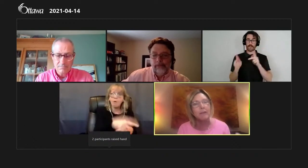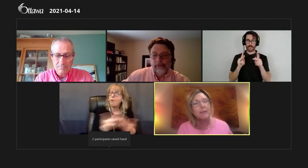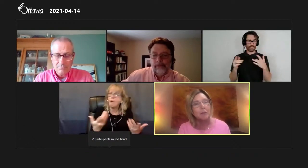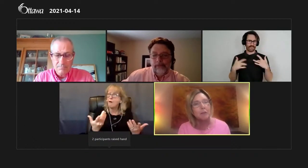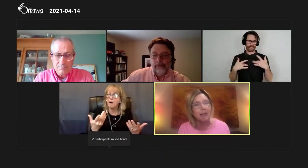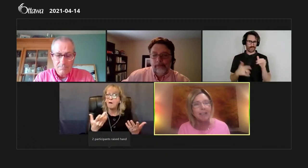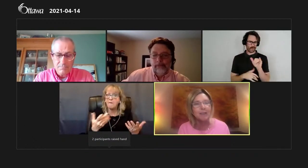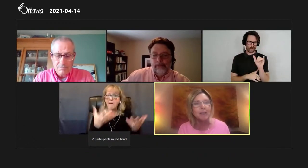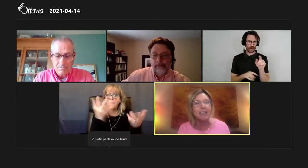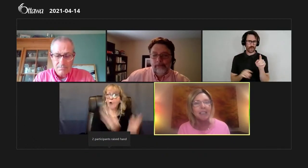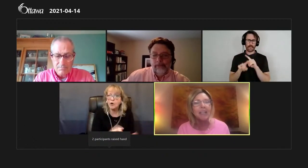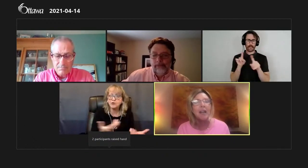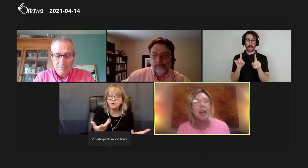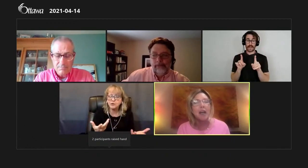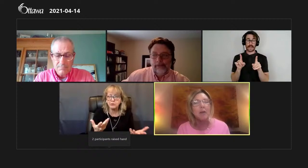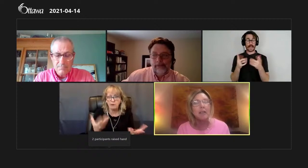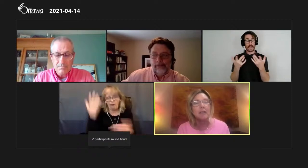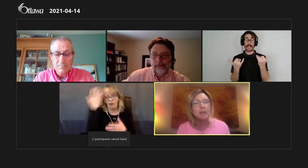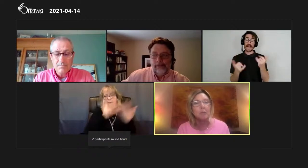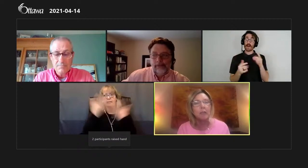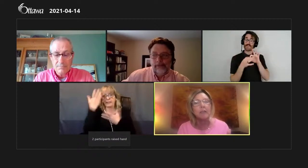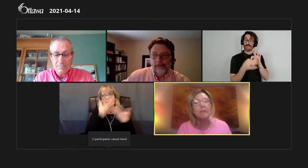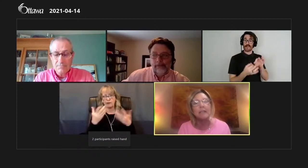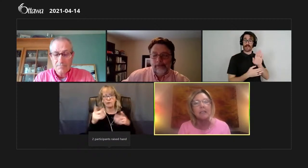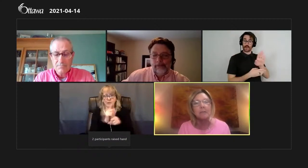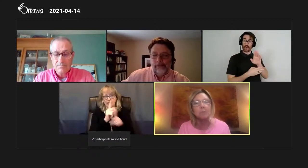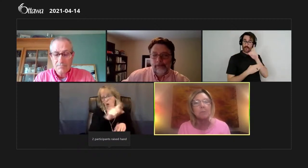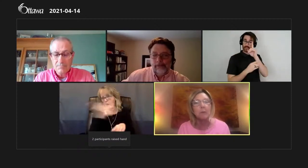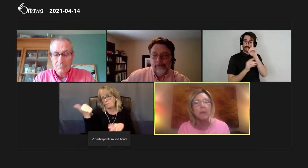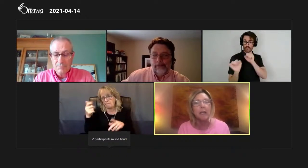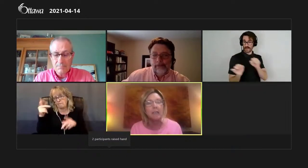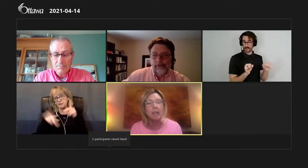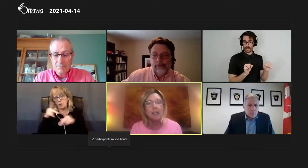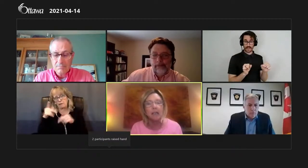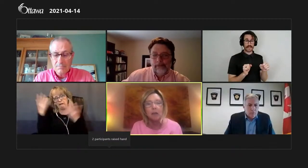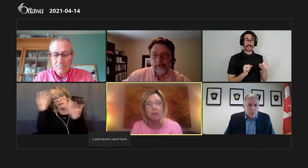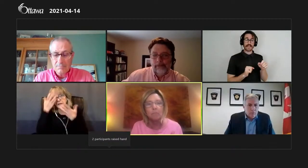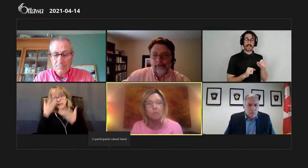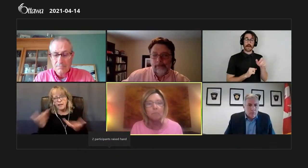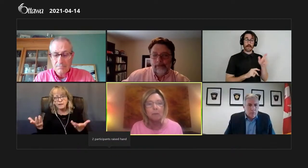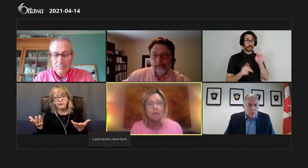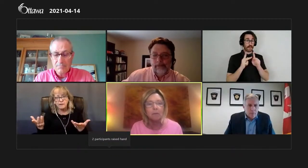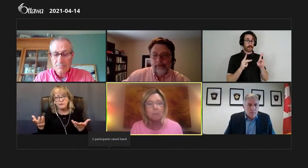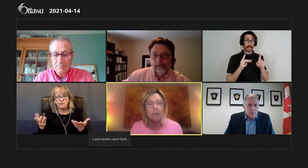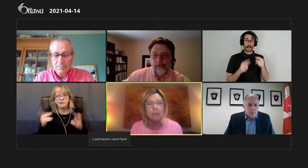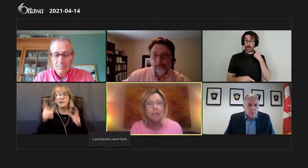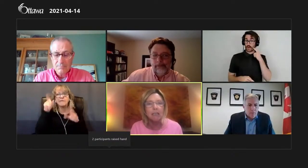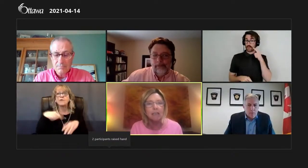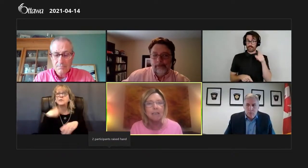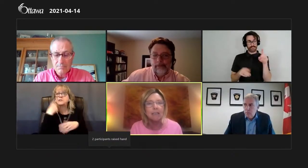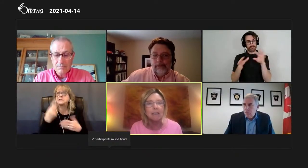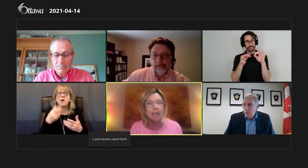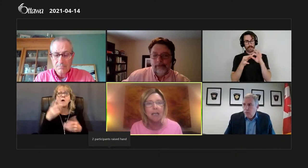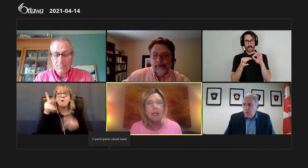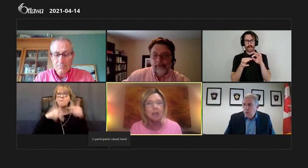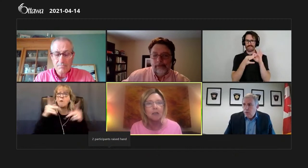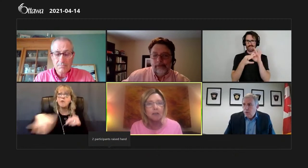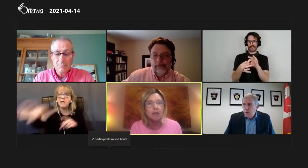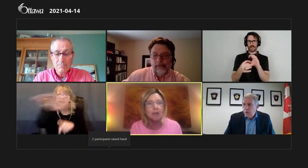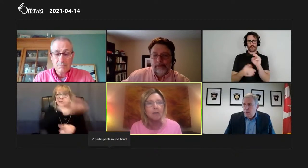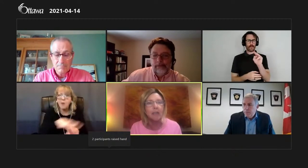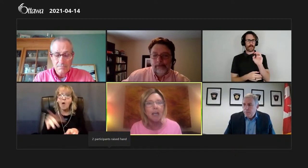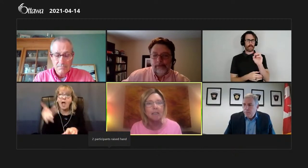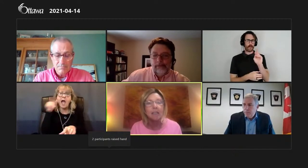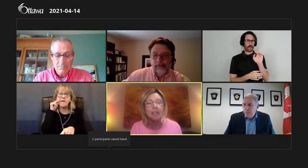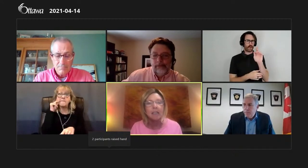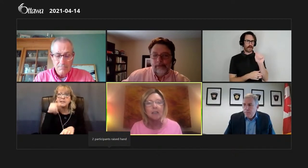of a strategy, you know, what are you saying to people that heard what Mr. DeMonte had to say today and are